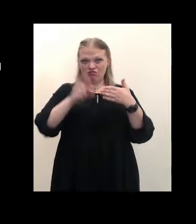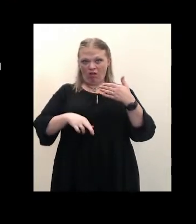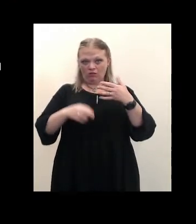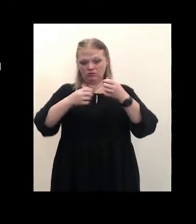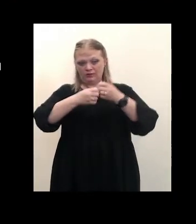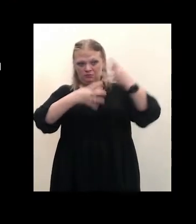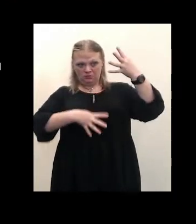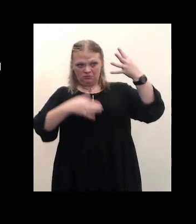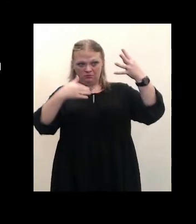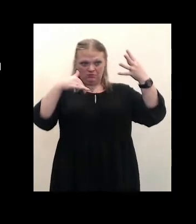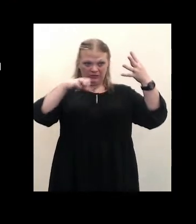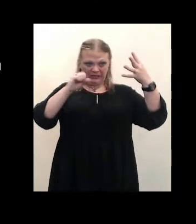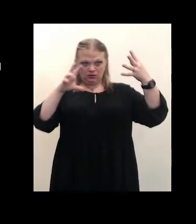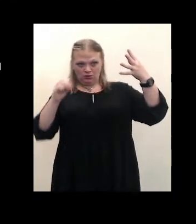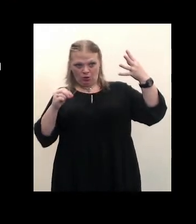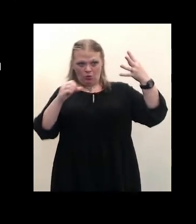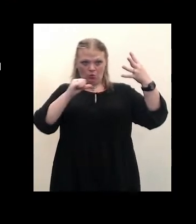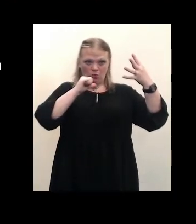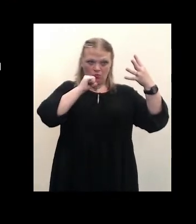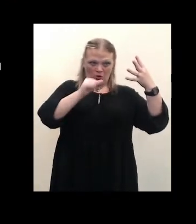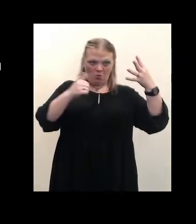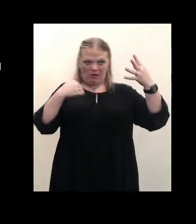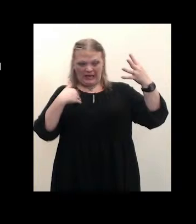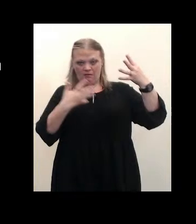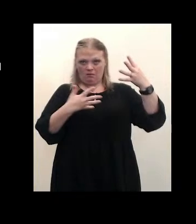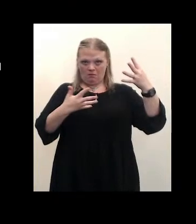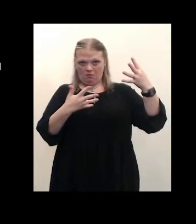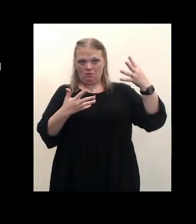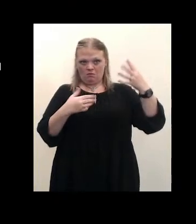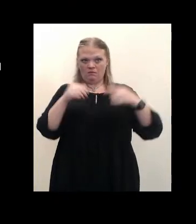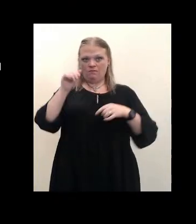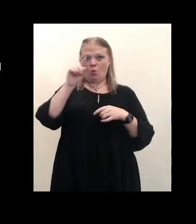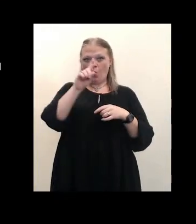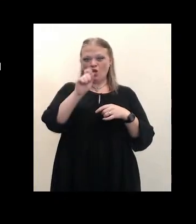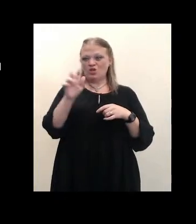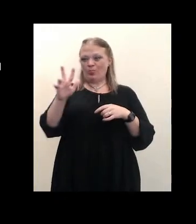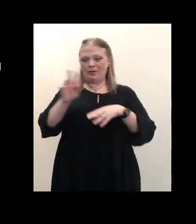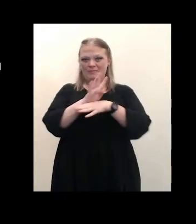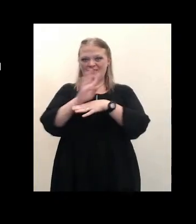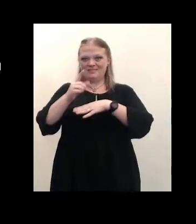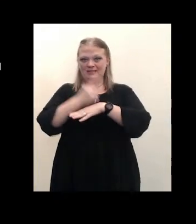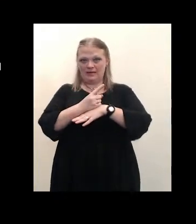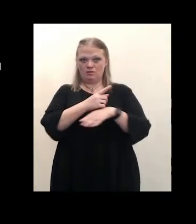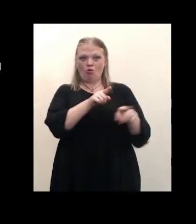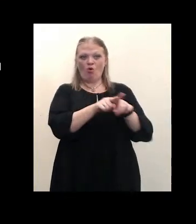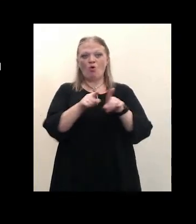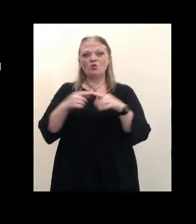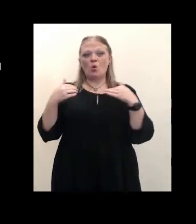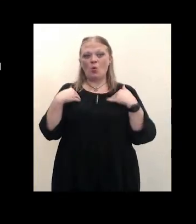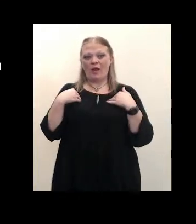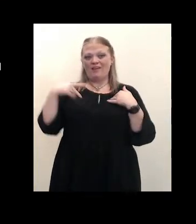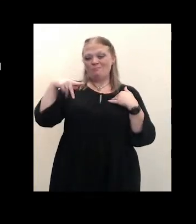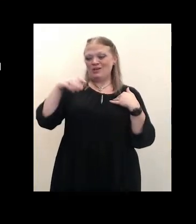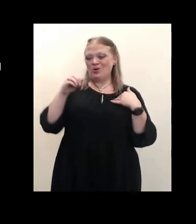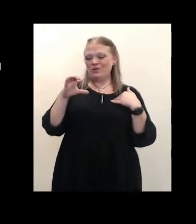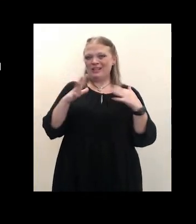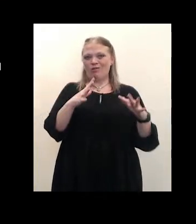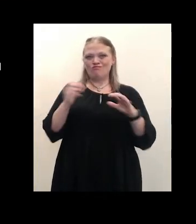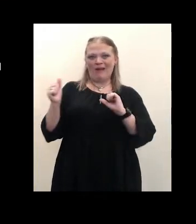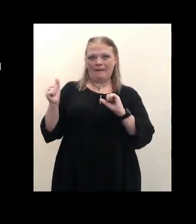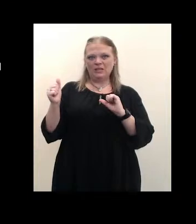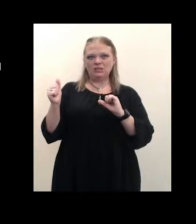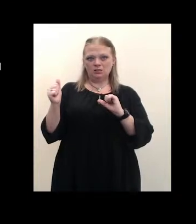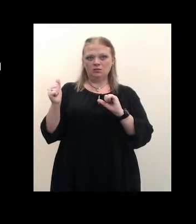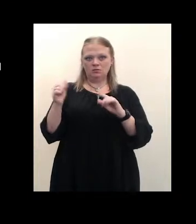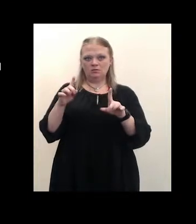1 to 3 business days. We're also doing the point-of-care or the rapid nucleic acid amplification test, the ID Now test, and